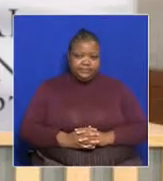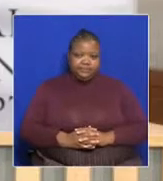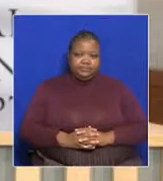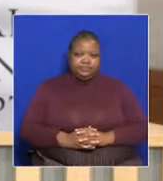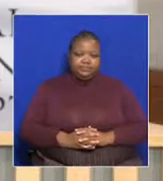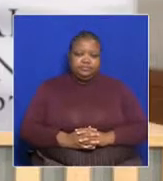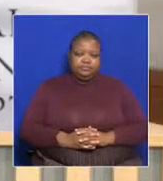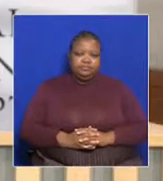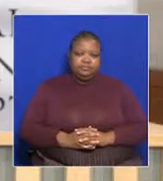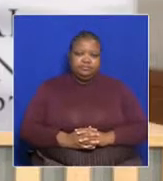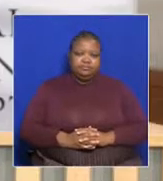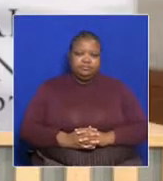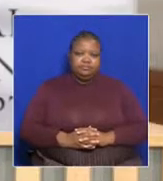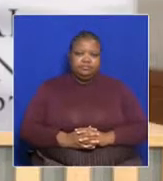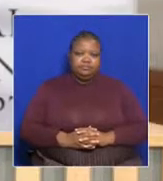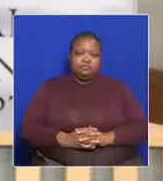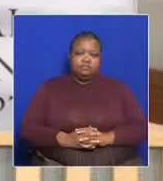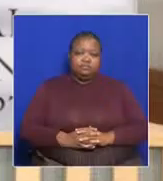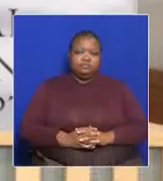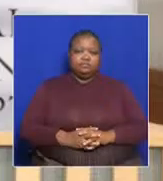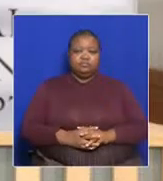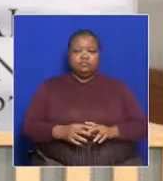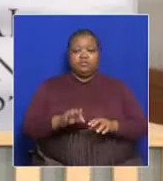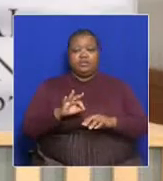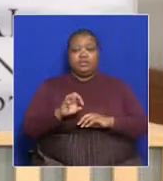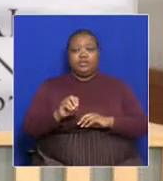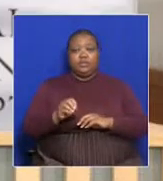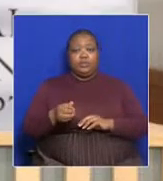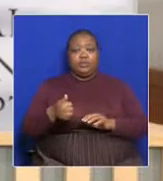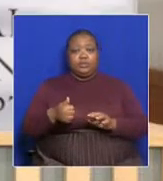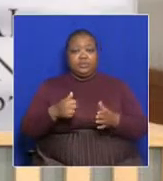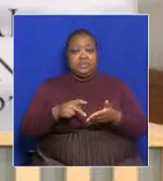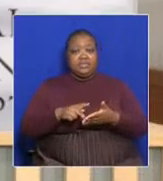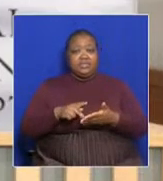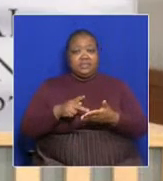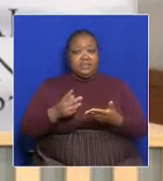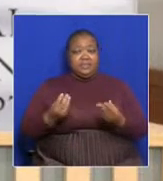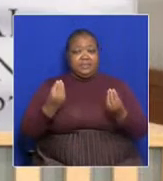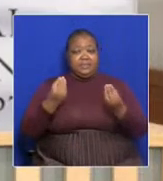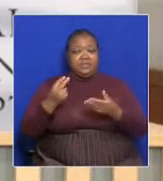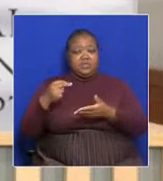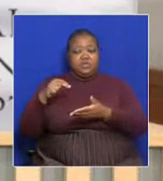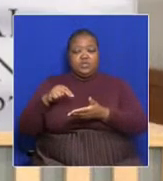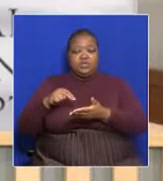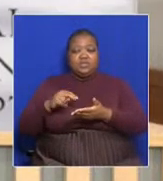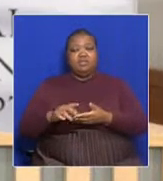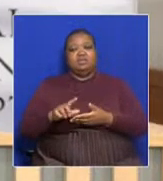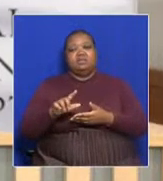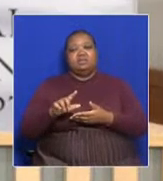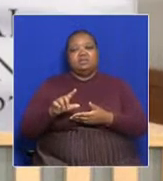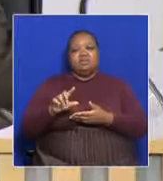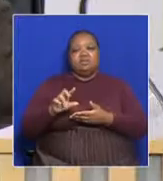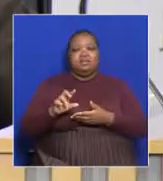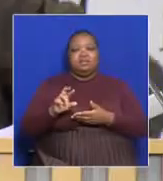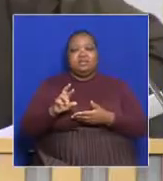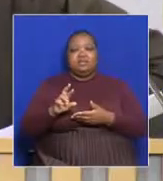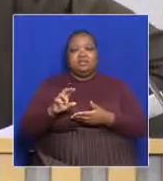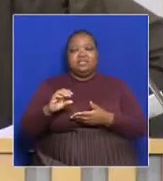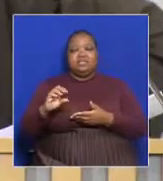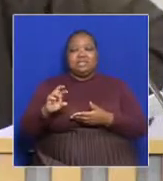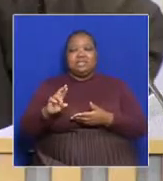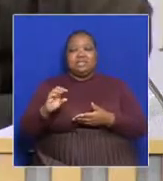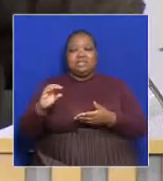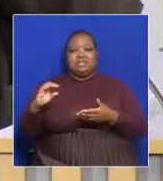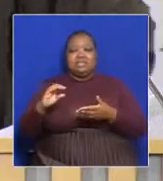And if you are at 306, you will see it's the LCRC Durban report compiled by